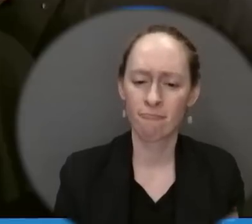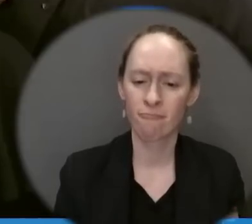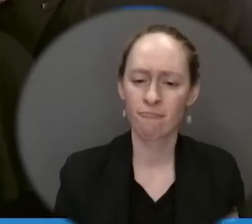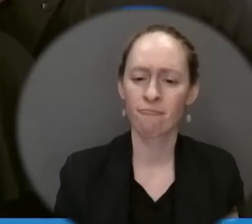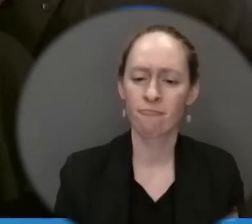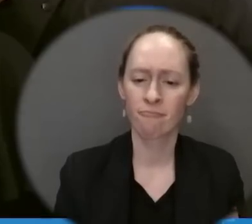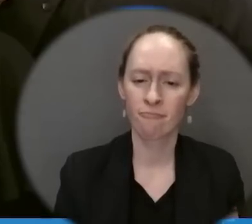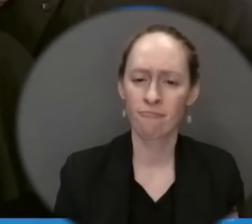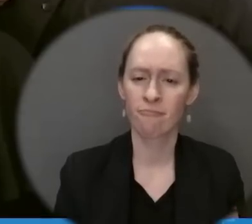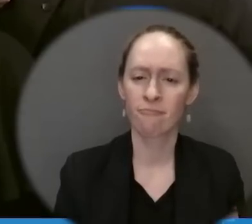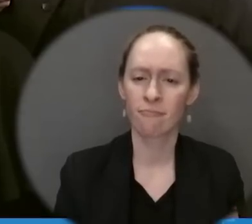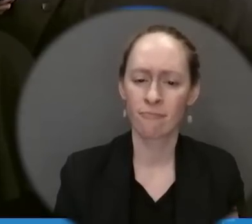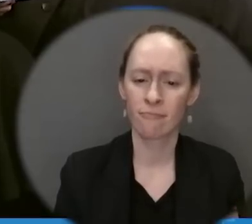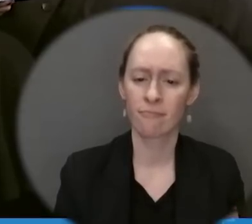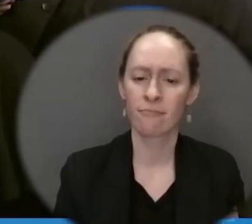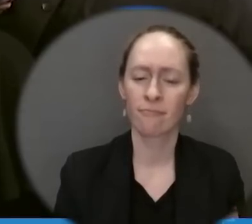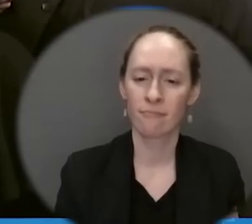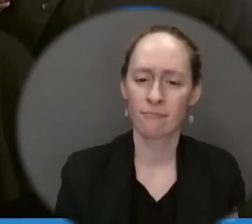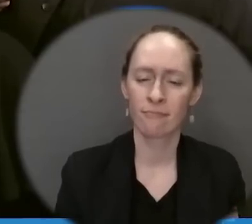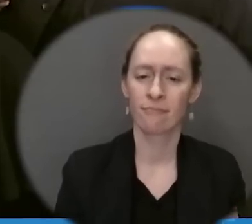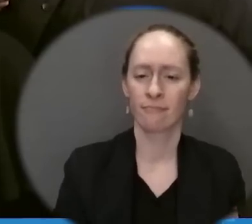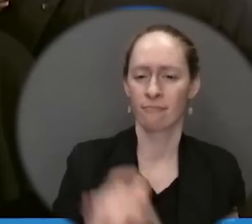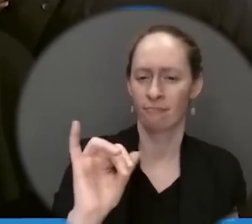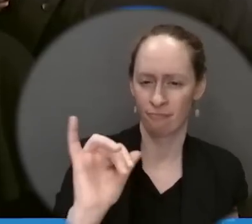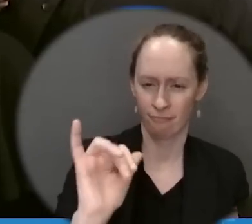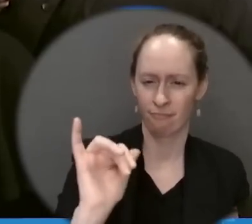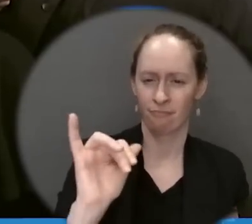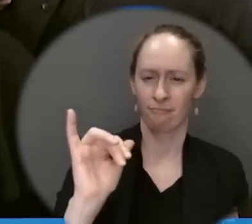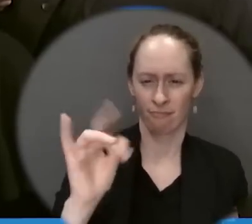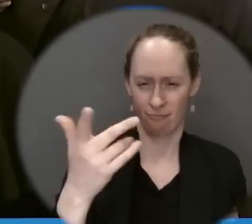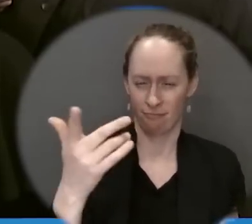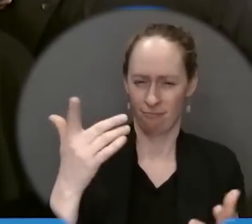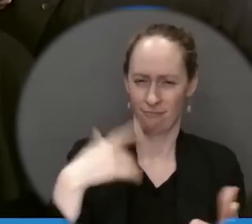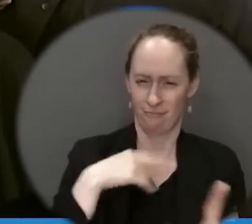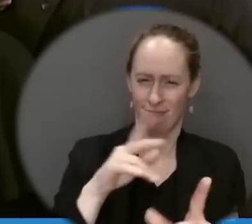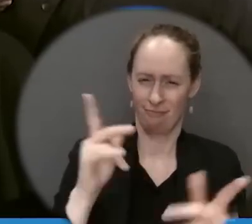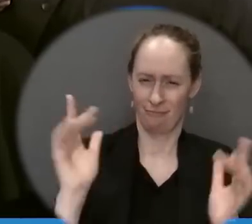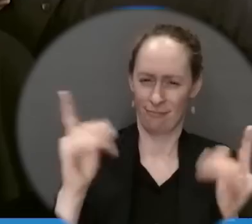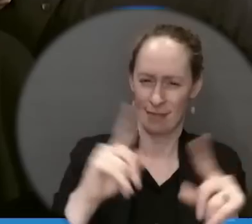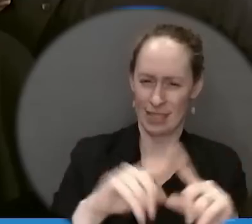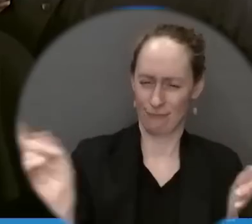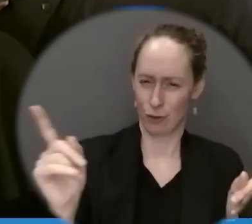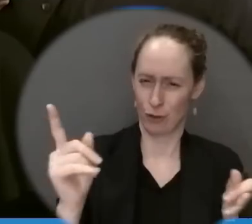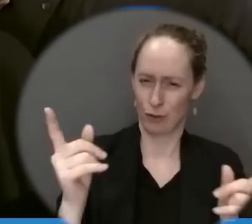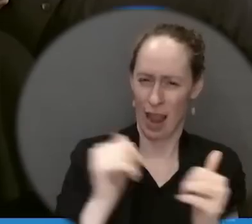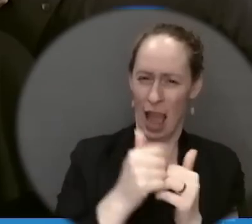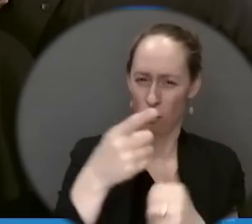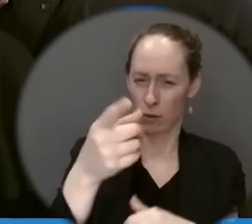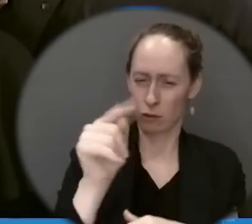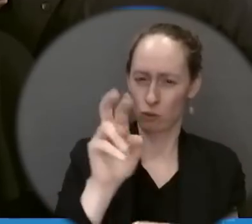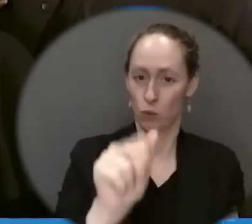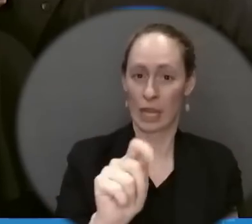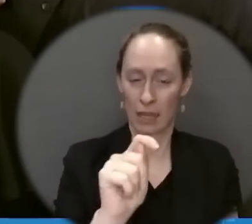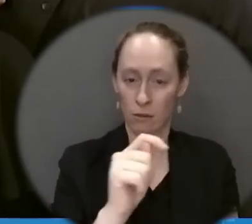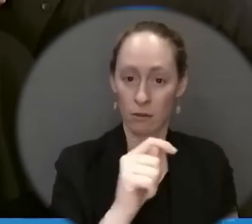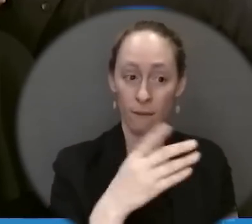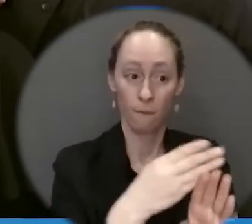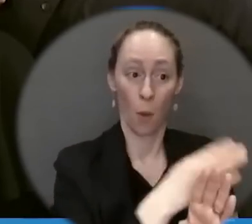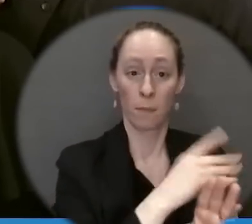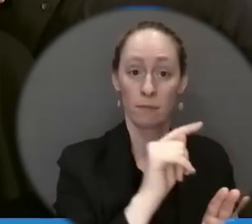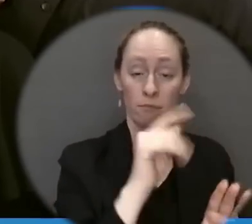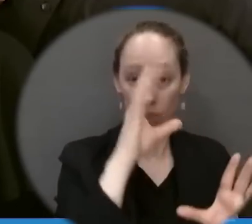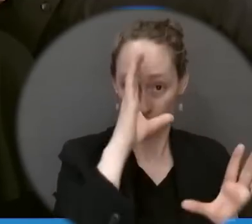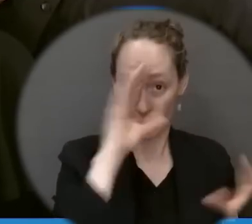of the differences here between the way you all have handled these documents and the way that the former president handled documents that were taken from the White